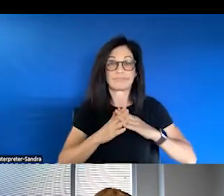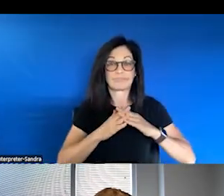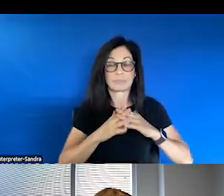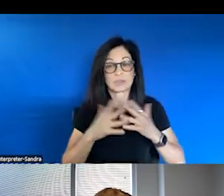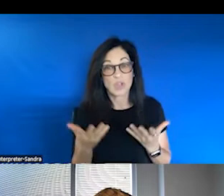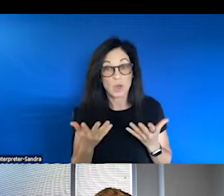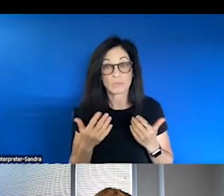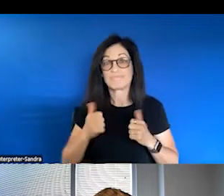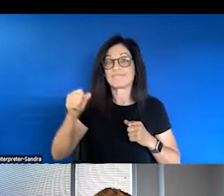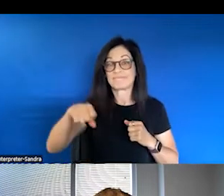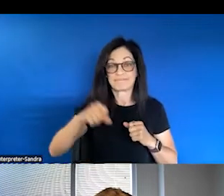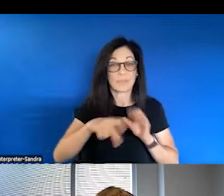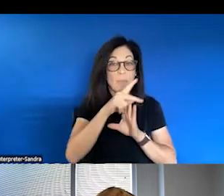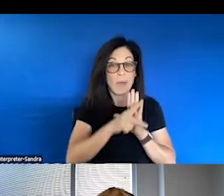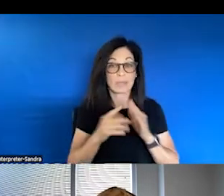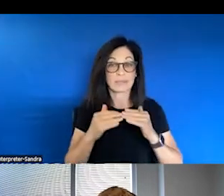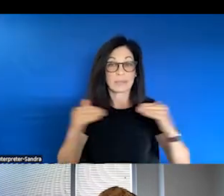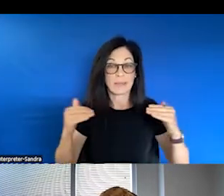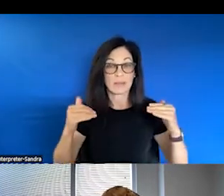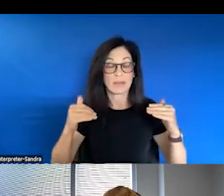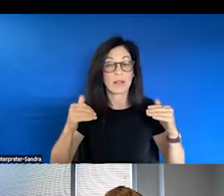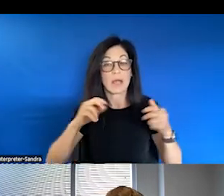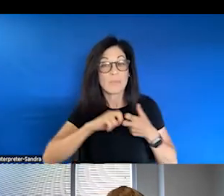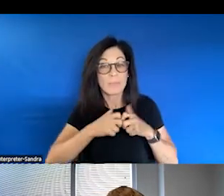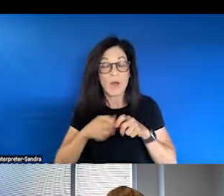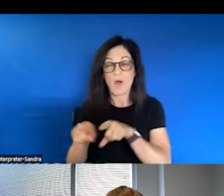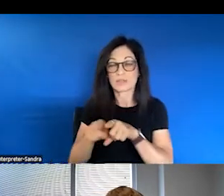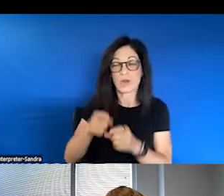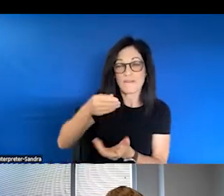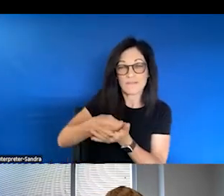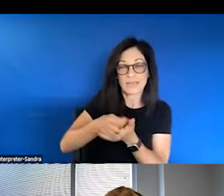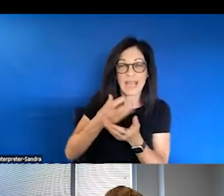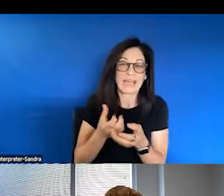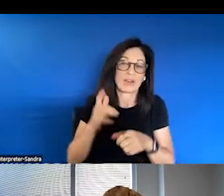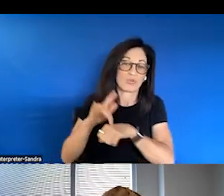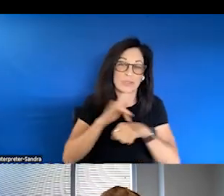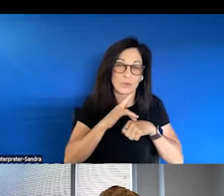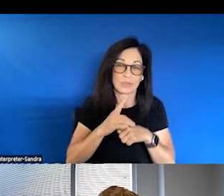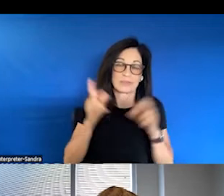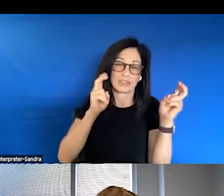a policy level issue, but it's also a funding and resources level issue.